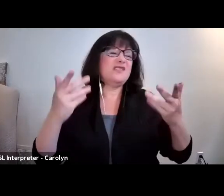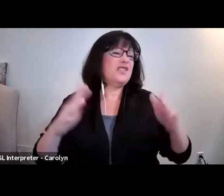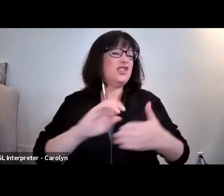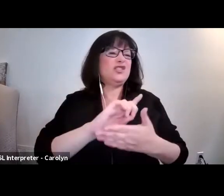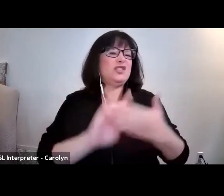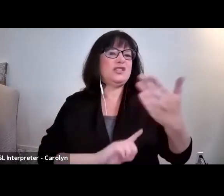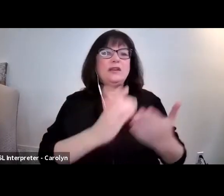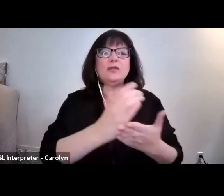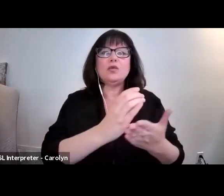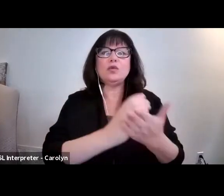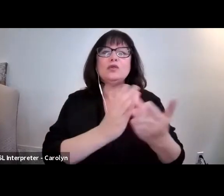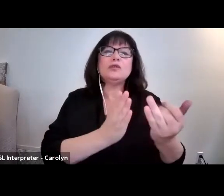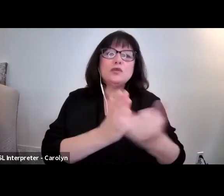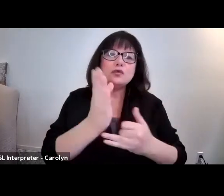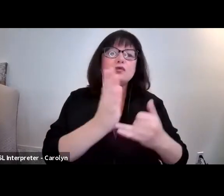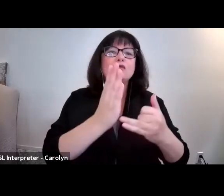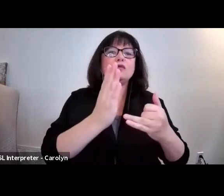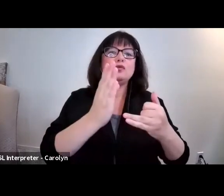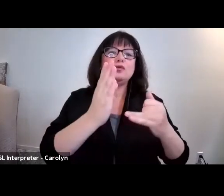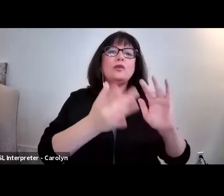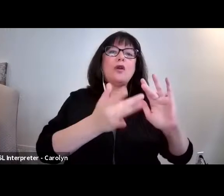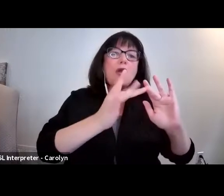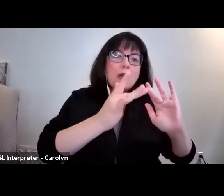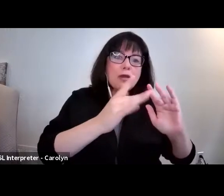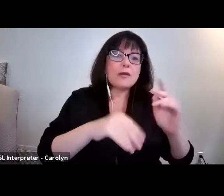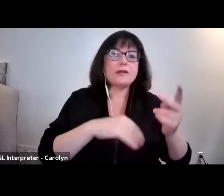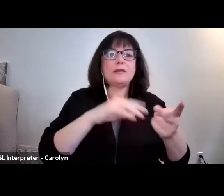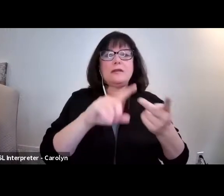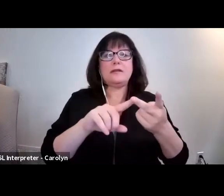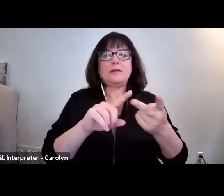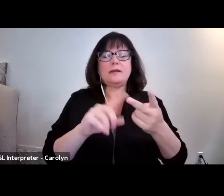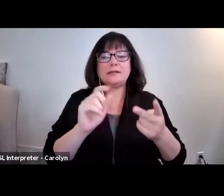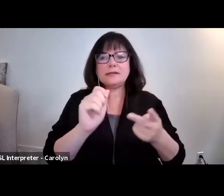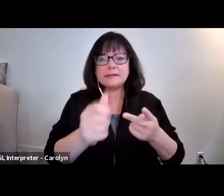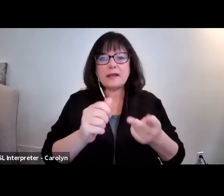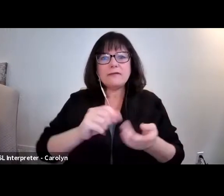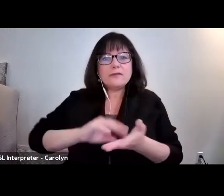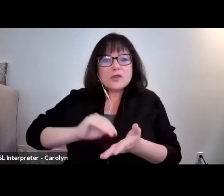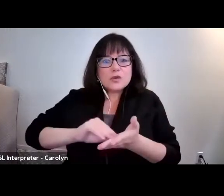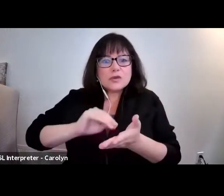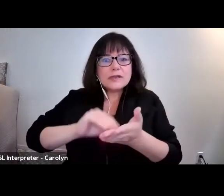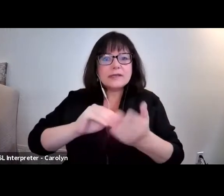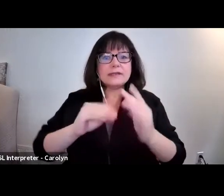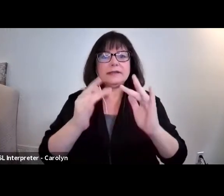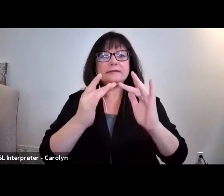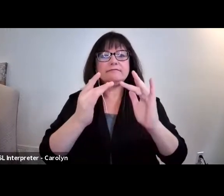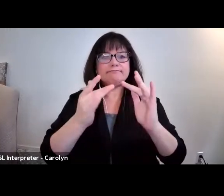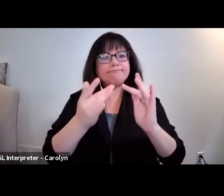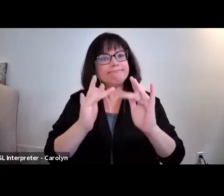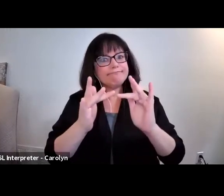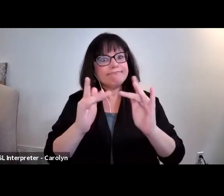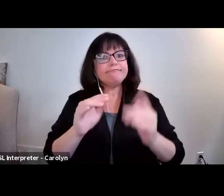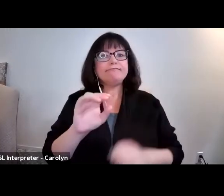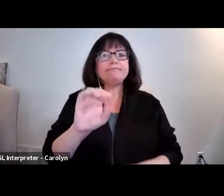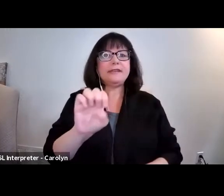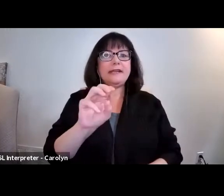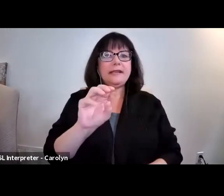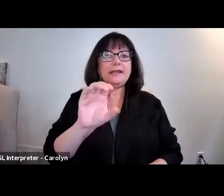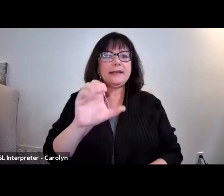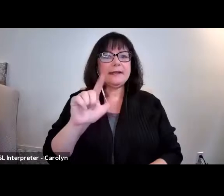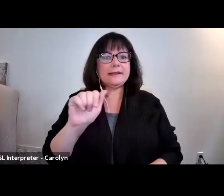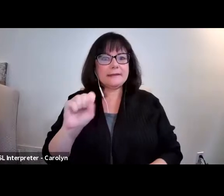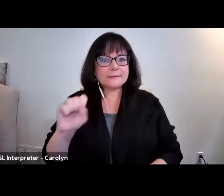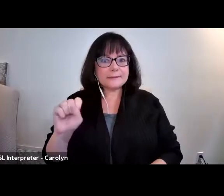work-integrated learning, experiential education opportunities, and in some cases where it is safe to do so, offering